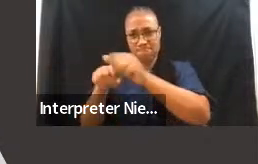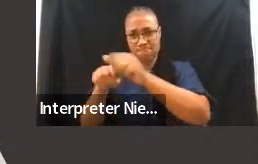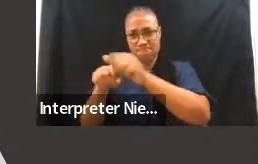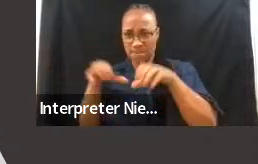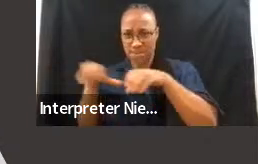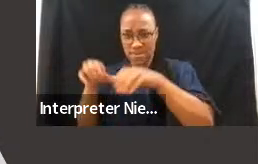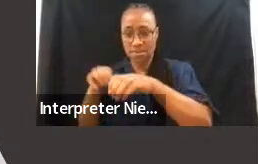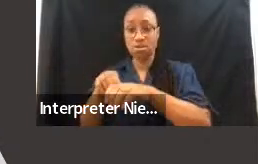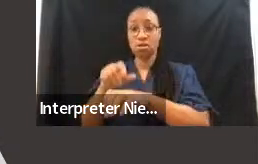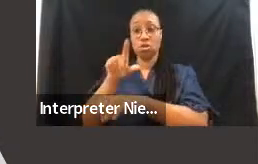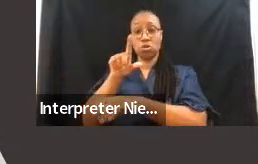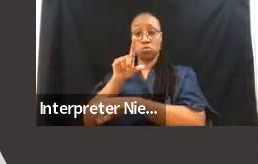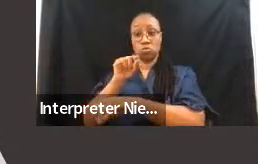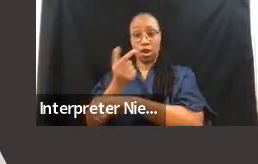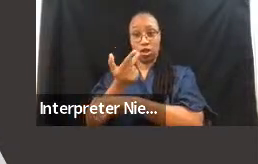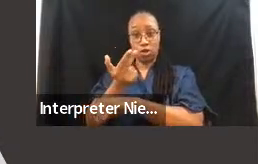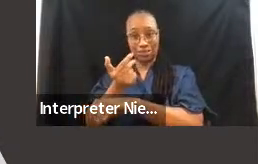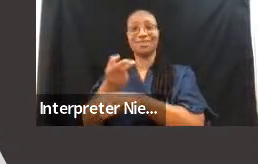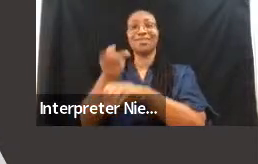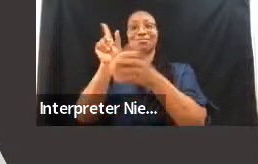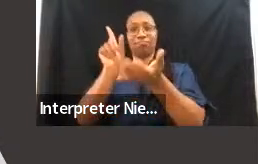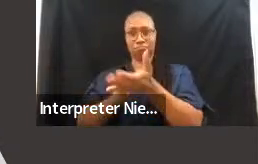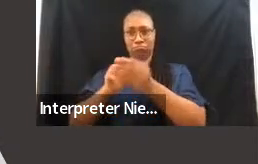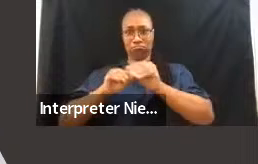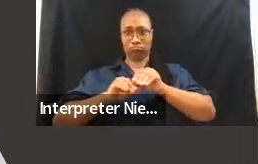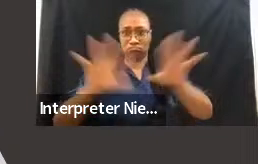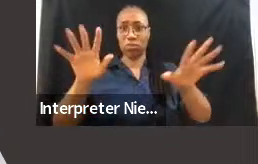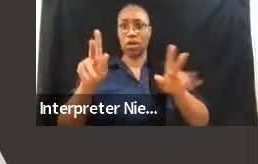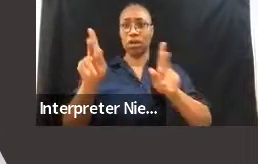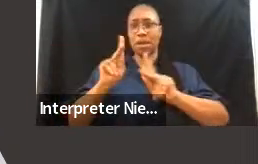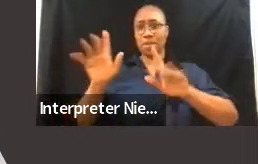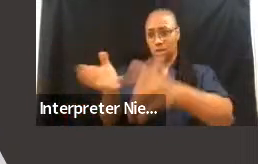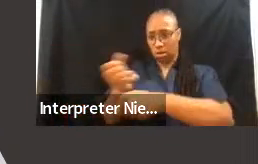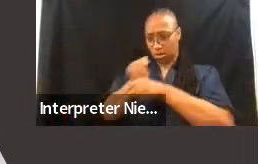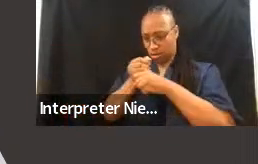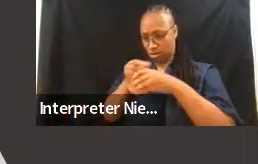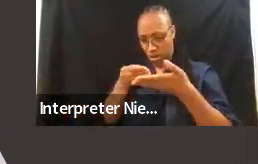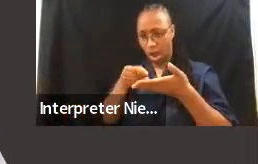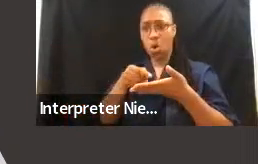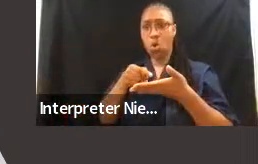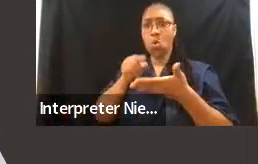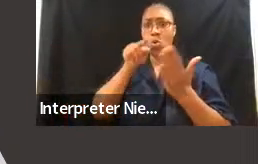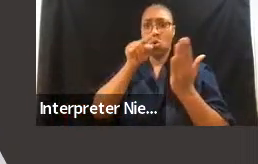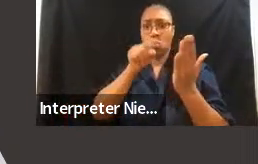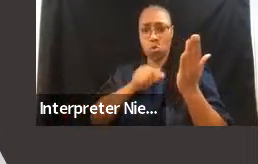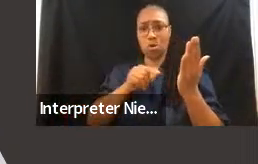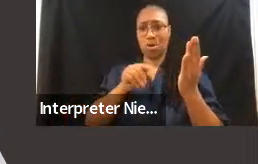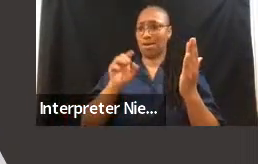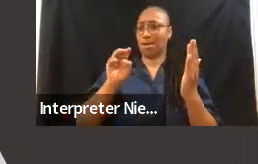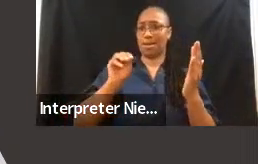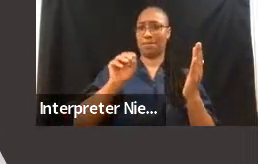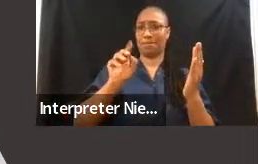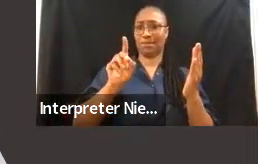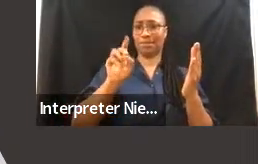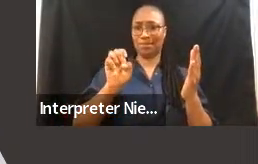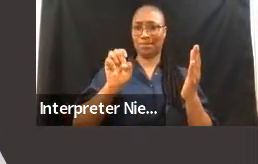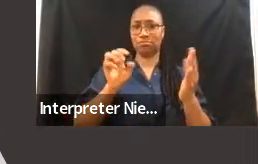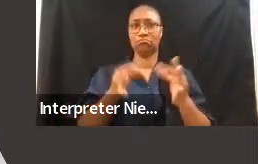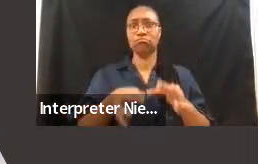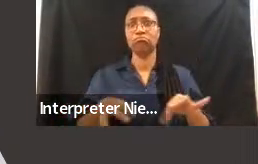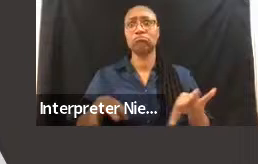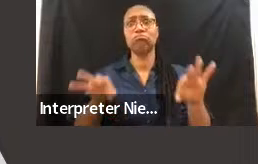that identified inaccessible medical equipment among the reasons for the susceptibility of people with disabilities